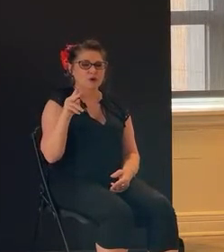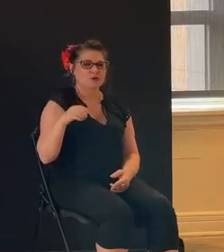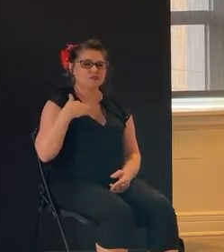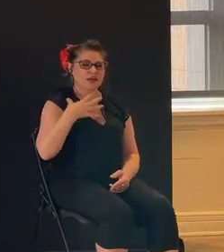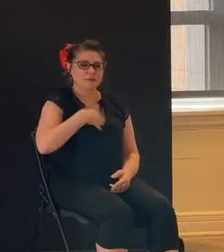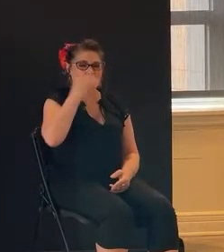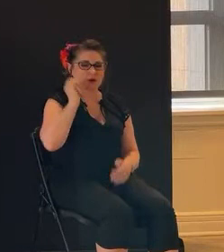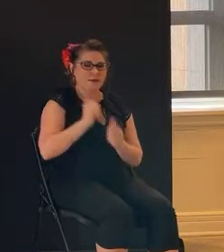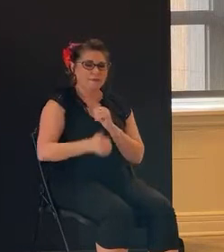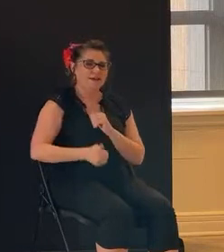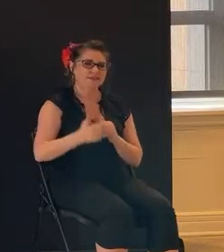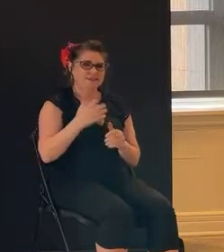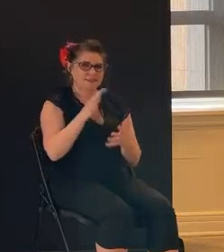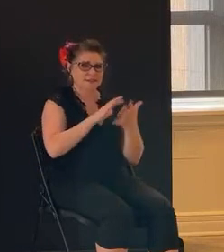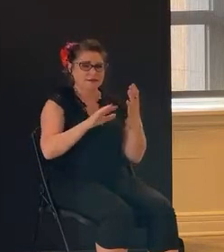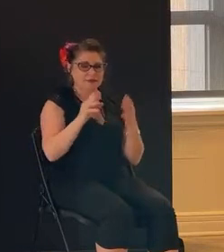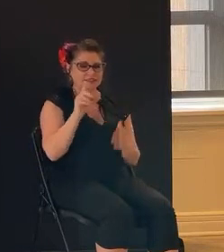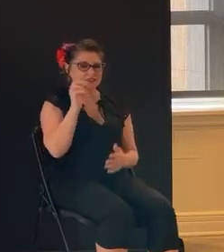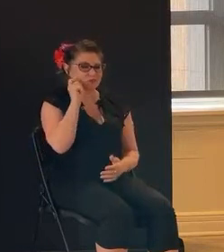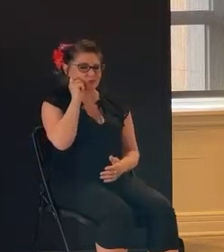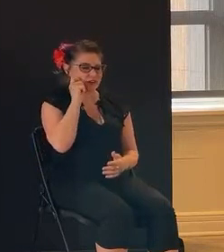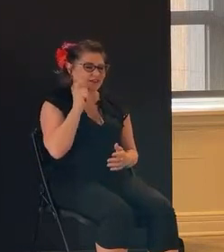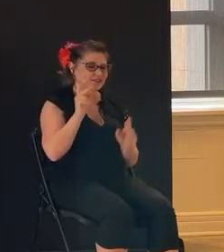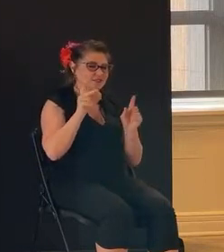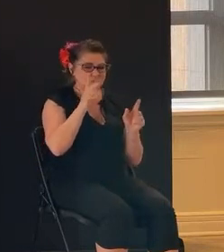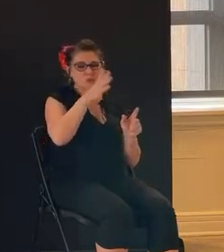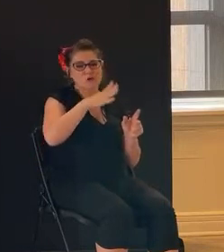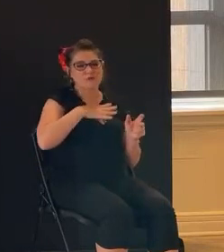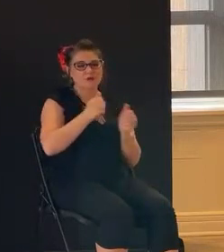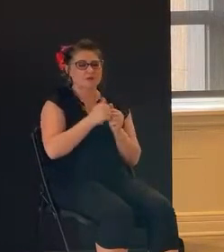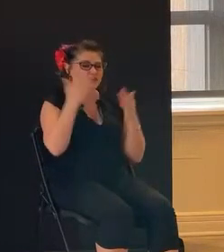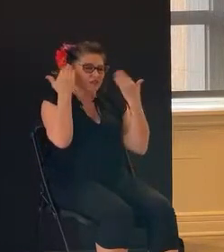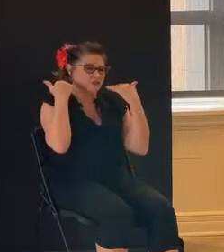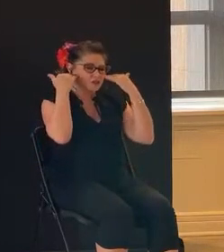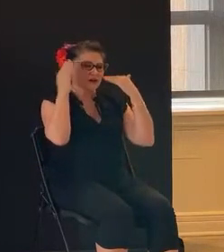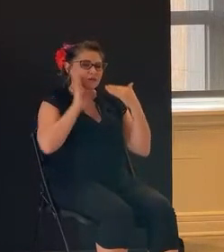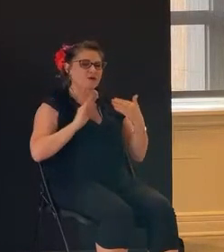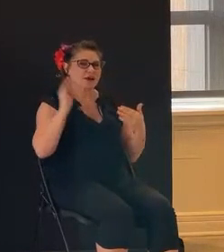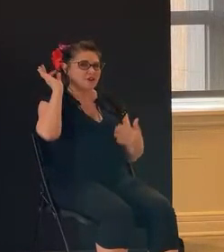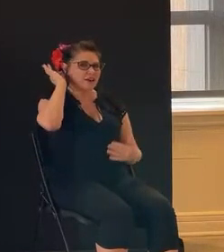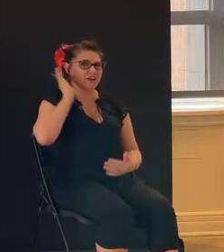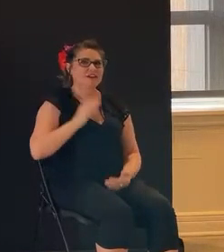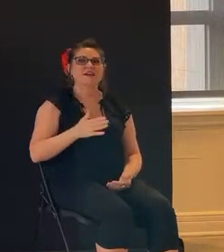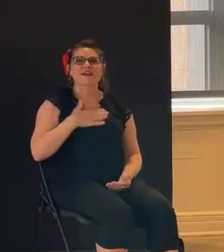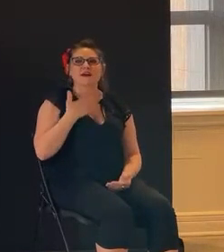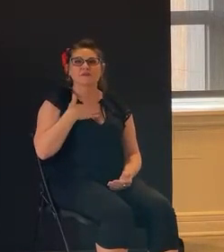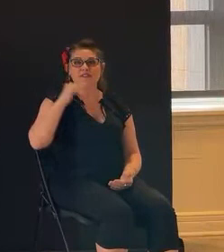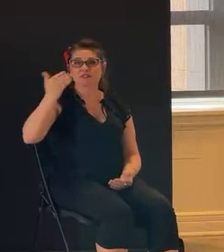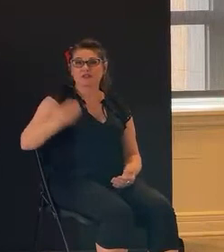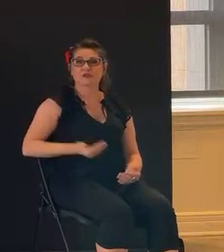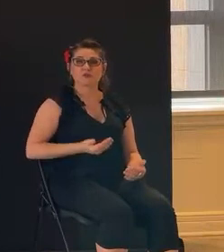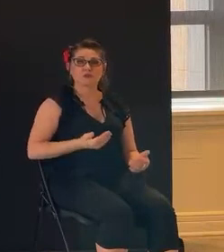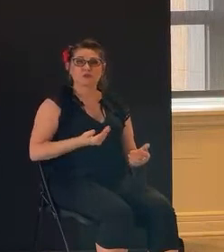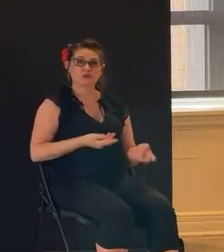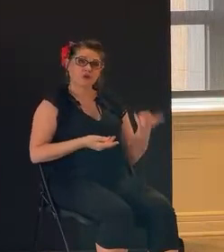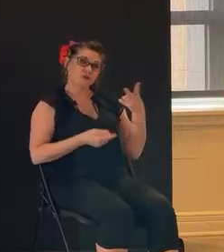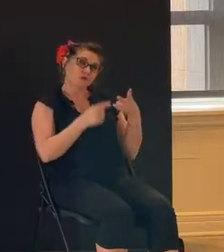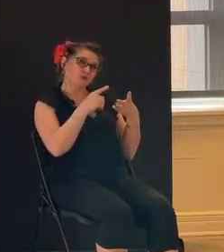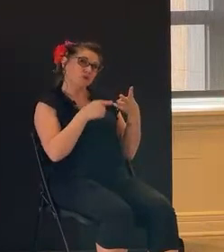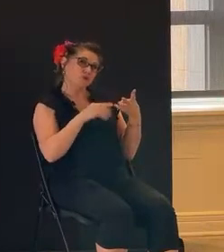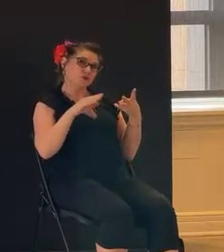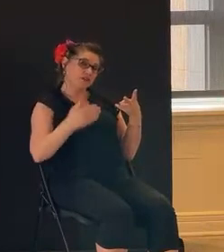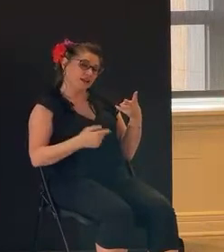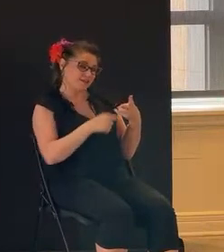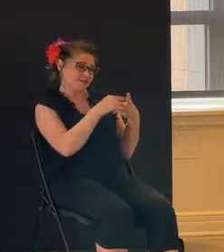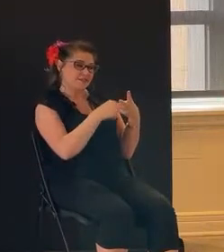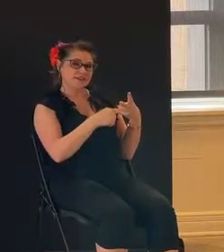race woman with short brown hair. And I'm very pleased to introduce our two guests who will be each